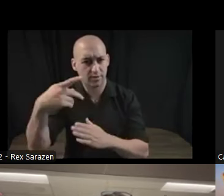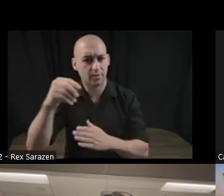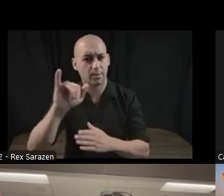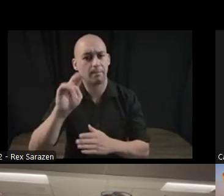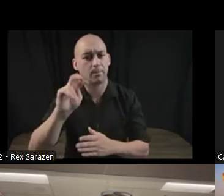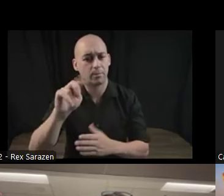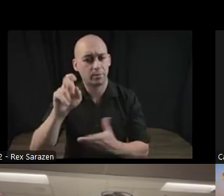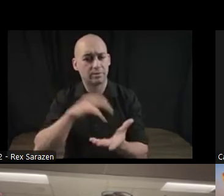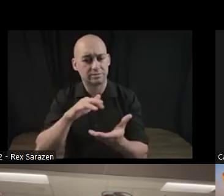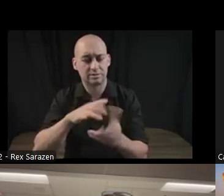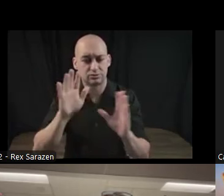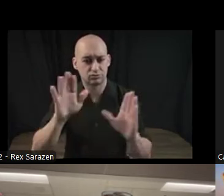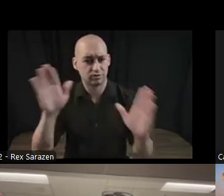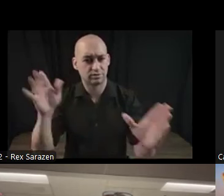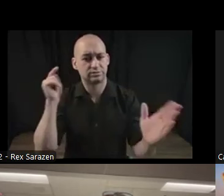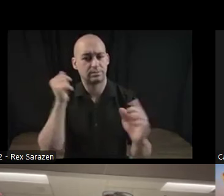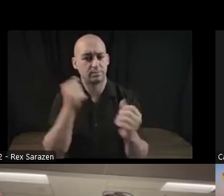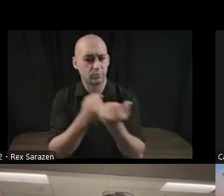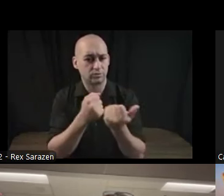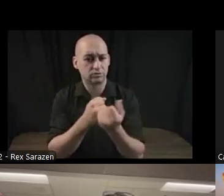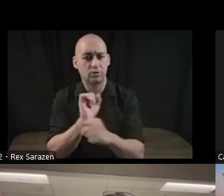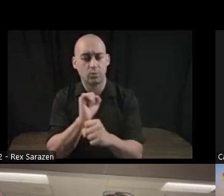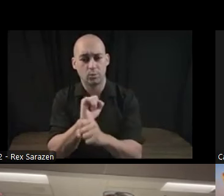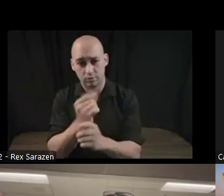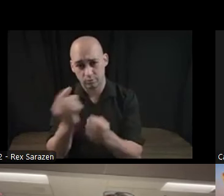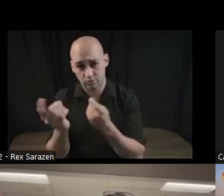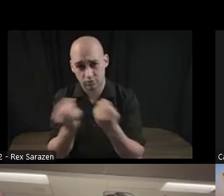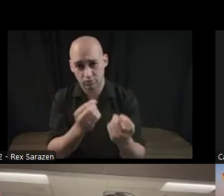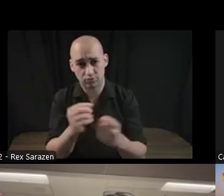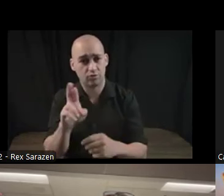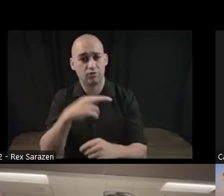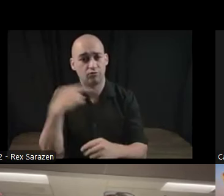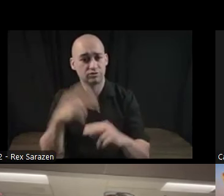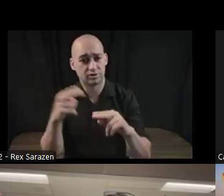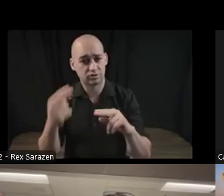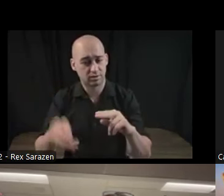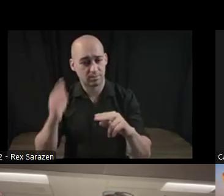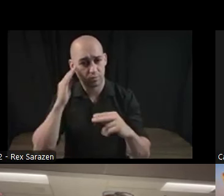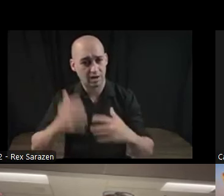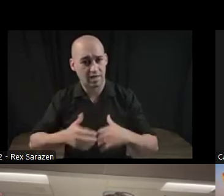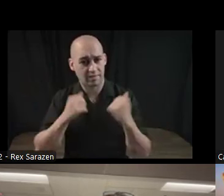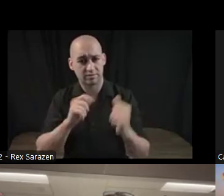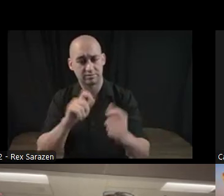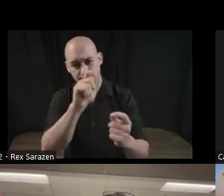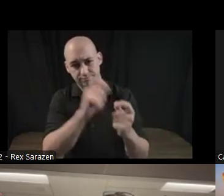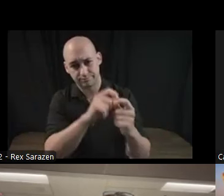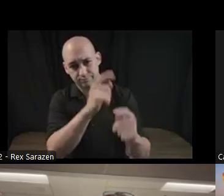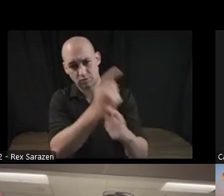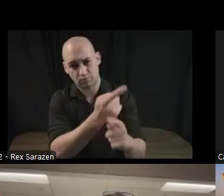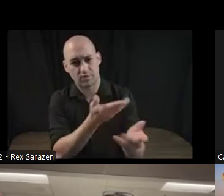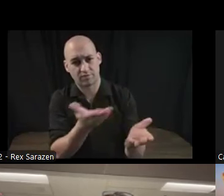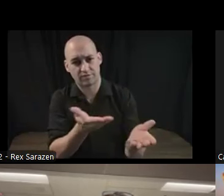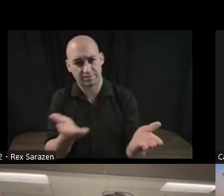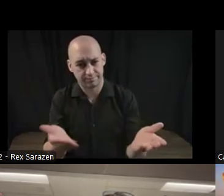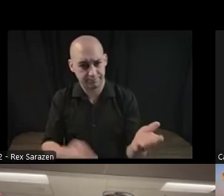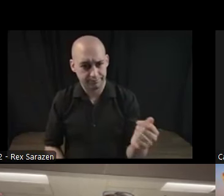it just supports that the work we've been doing about risk reduction and brain health is absolutely on point, and that we all just need to keep doing